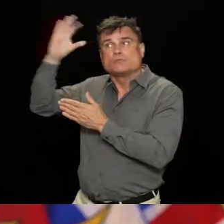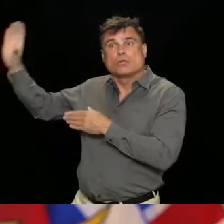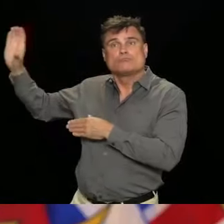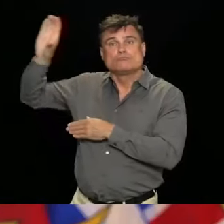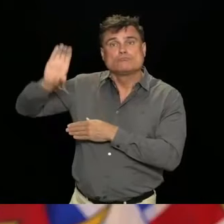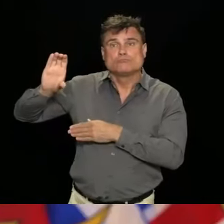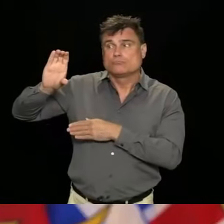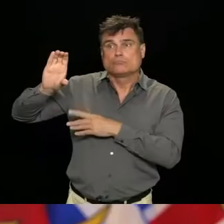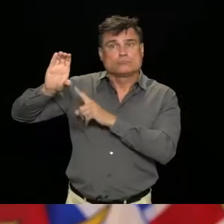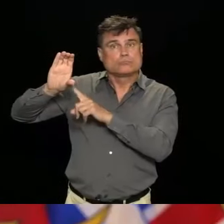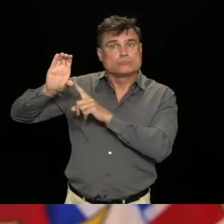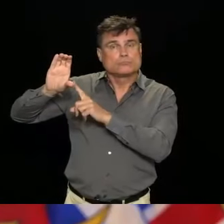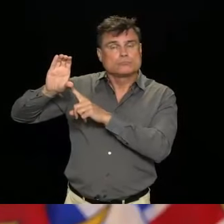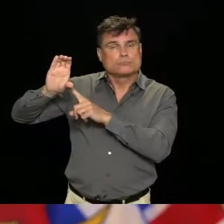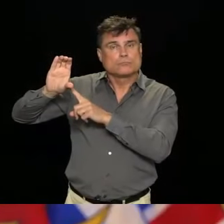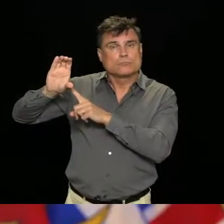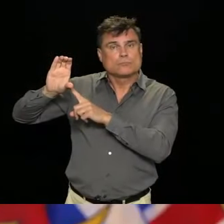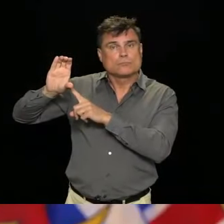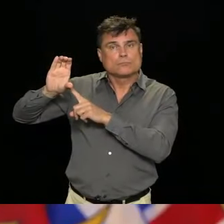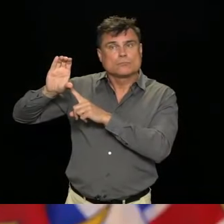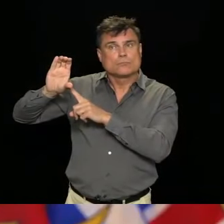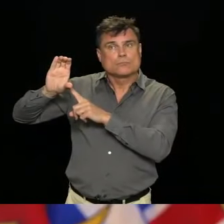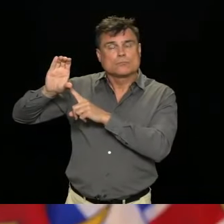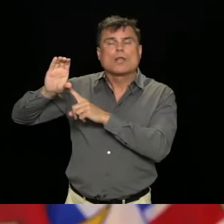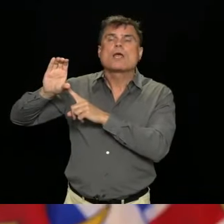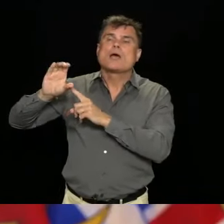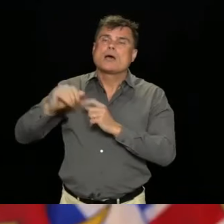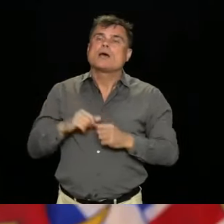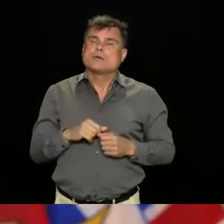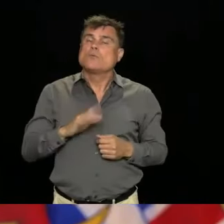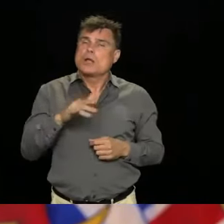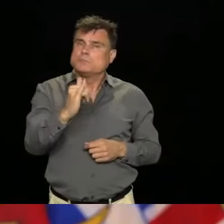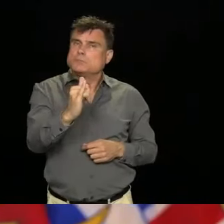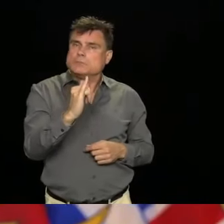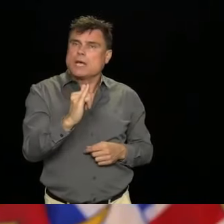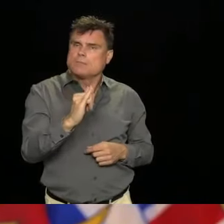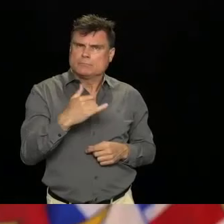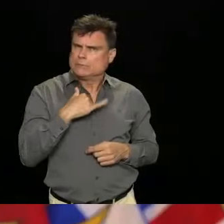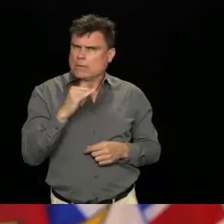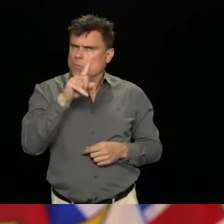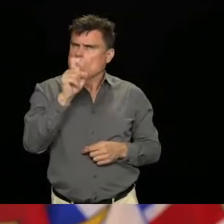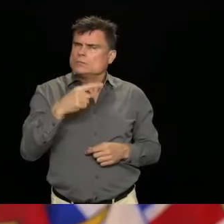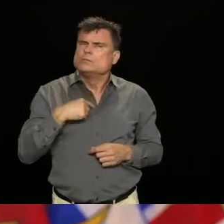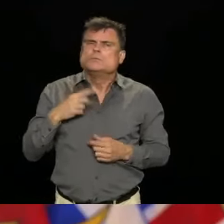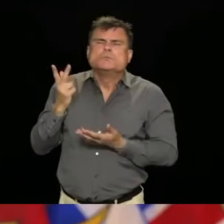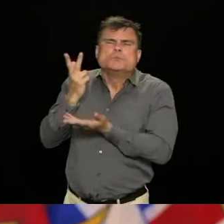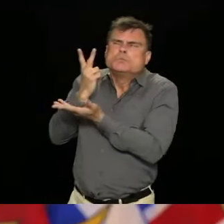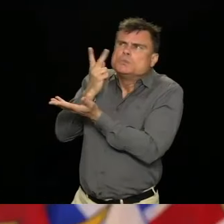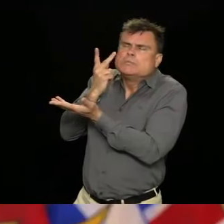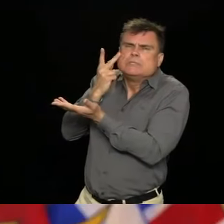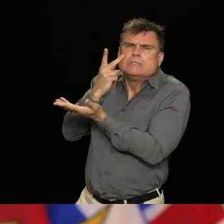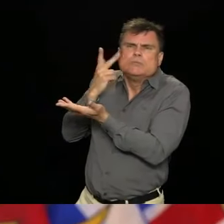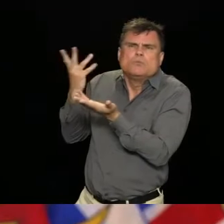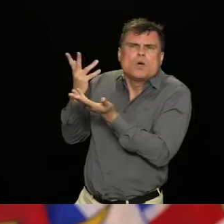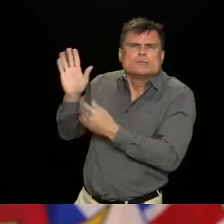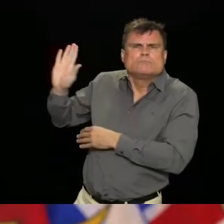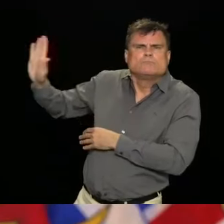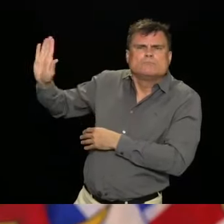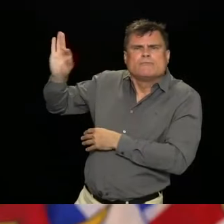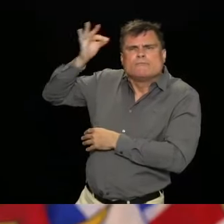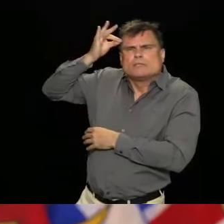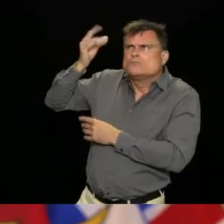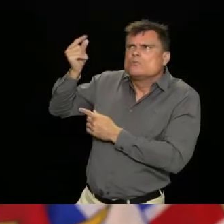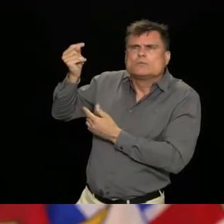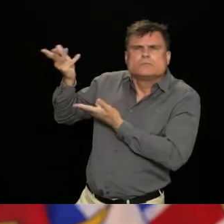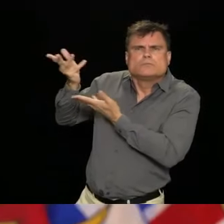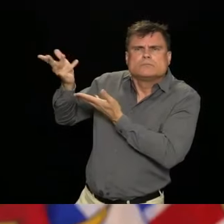the announcement, as you've heard the announcement, Rob, and those are exactly the kinds of questions we have. In many cases, as we found with